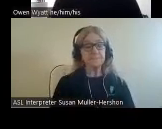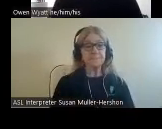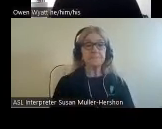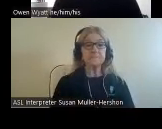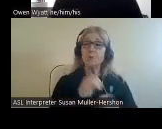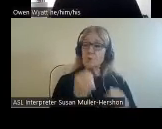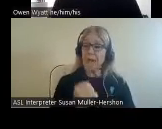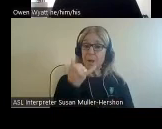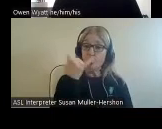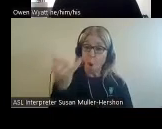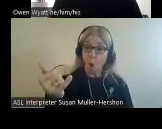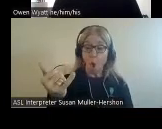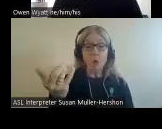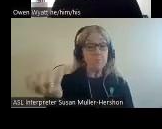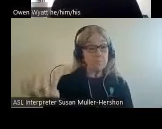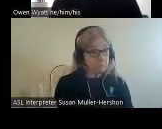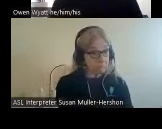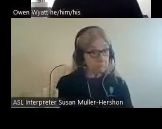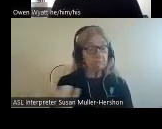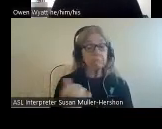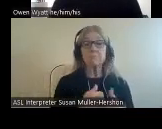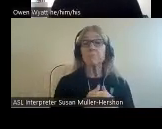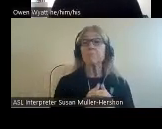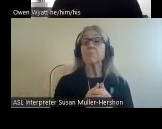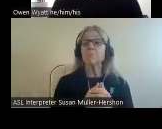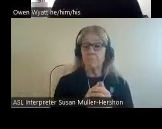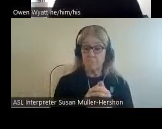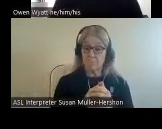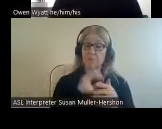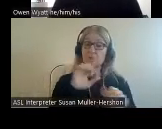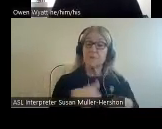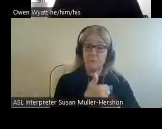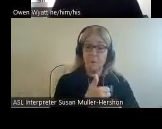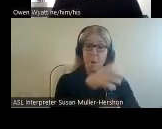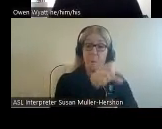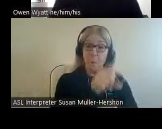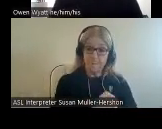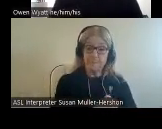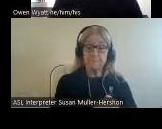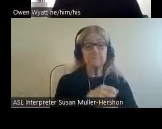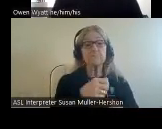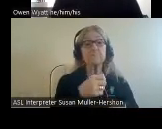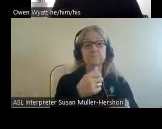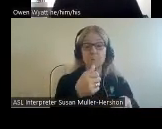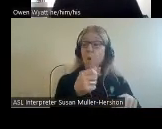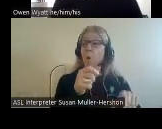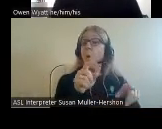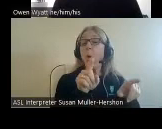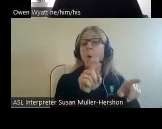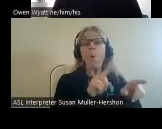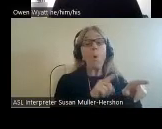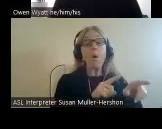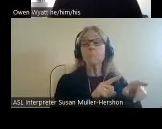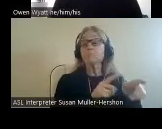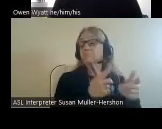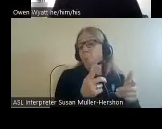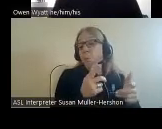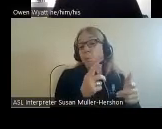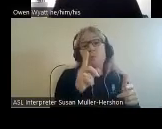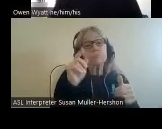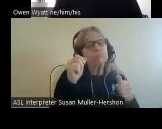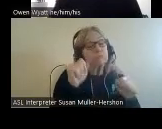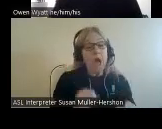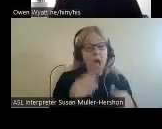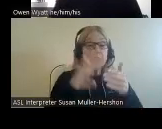call or schedule. You can call to make an appointment, and like I reviewed, you can also schedule that